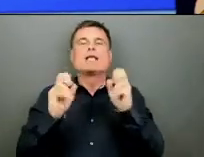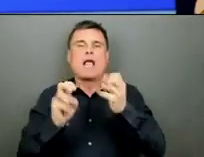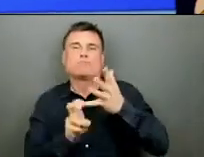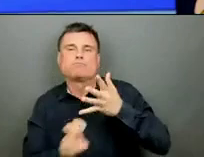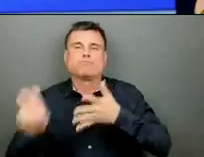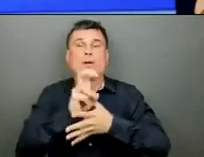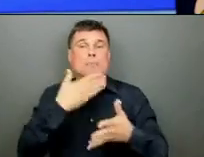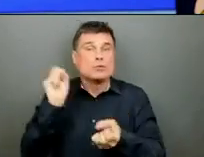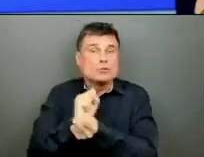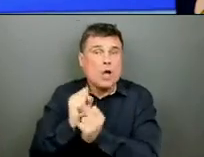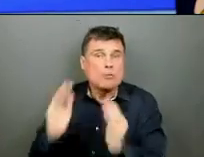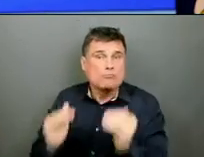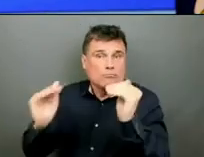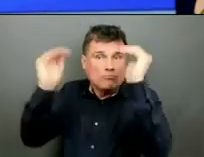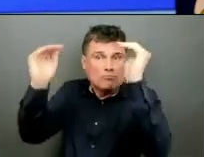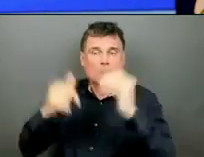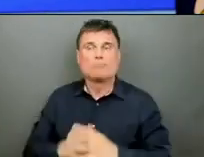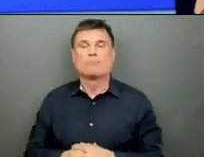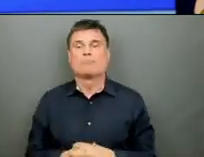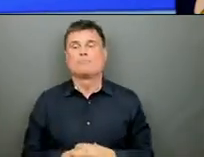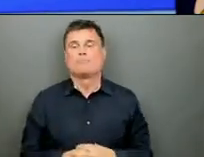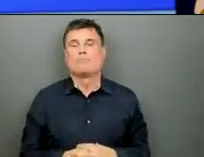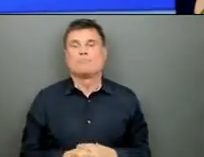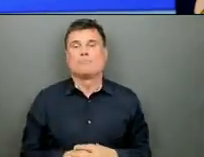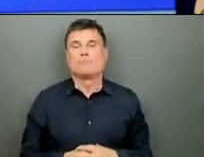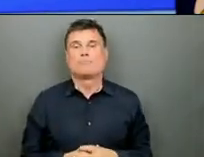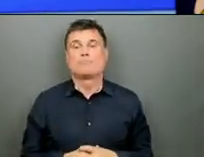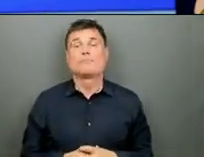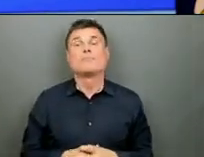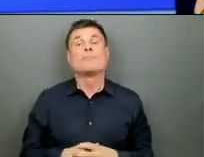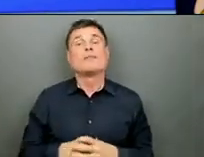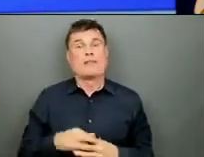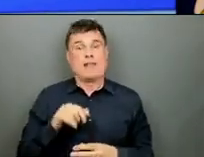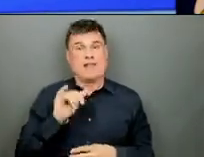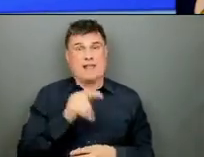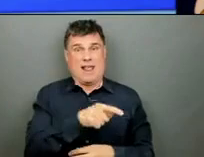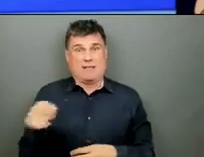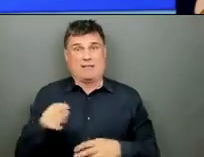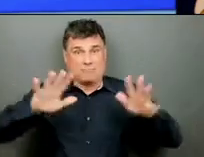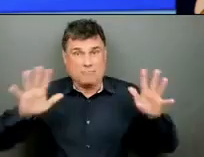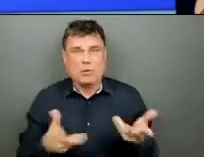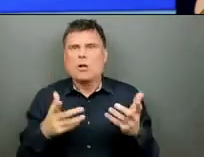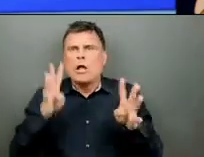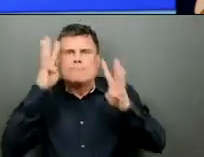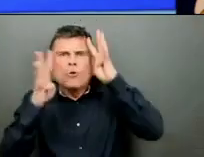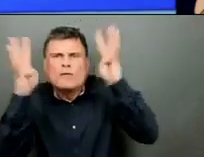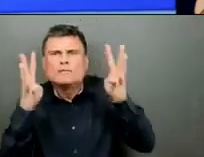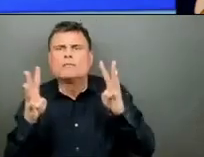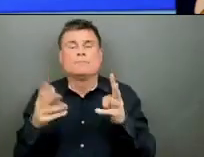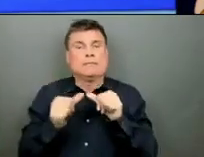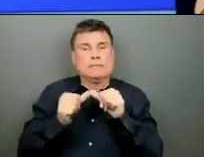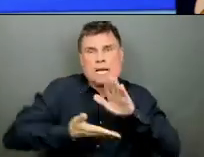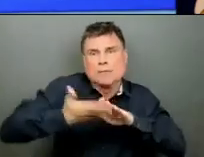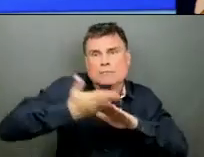do in their work life. These positions, of course, will promote innovation and sustainability. Young people will earn an income while